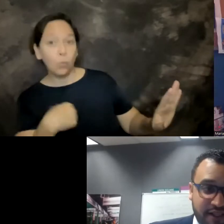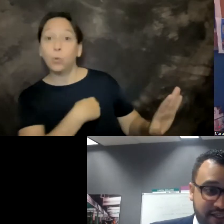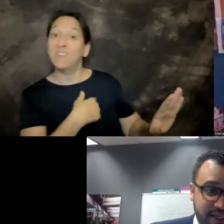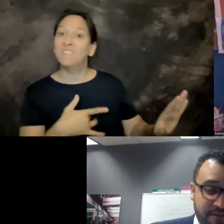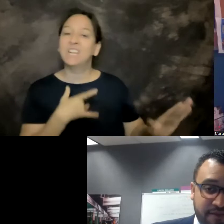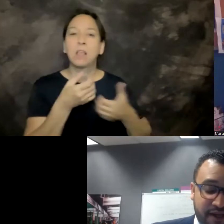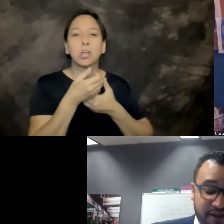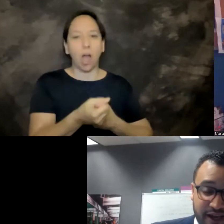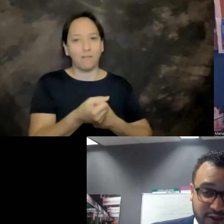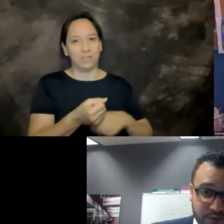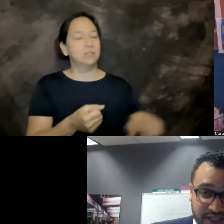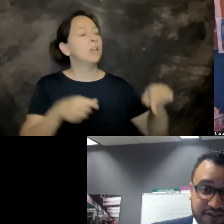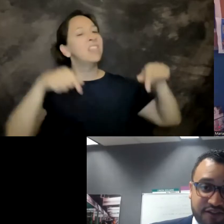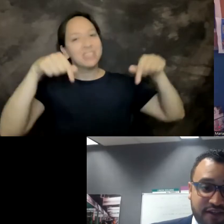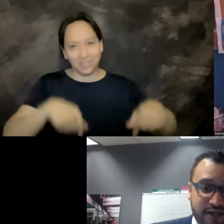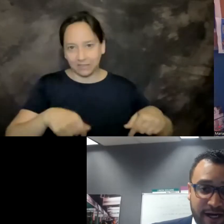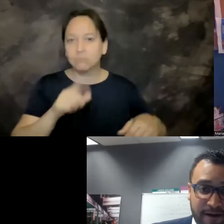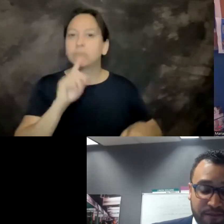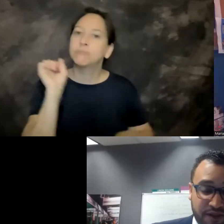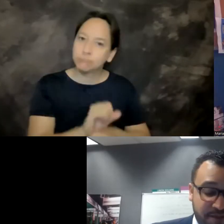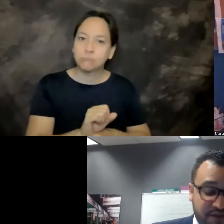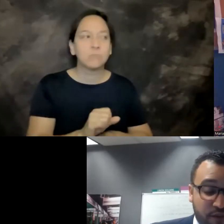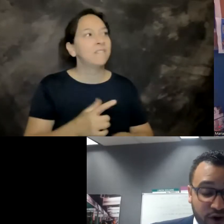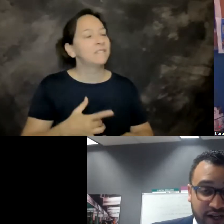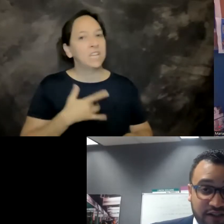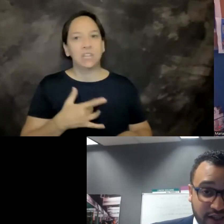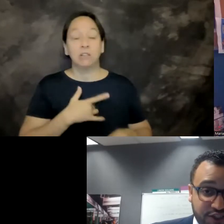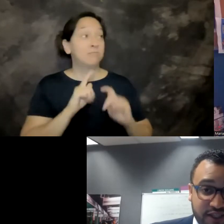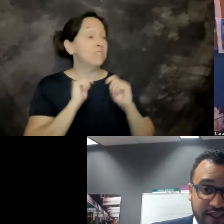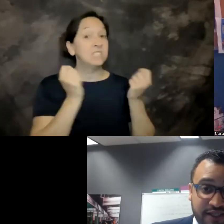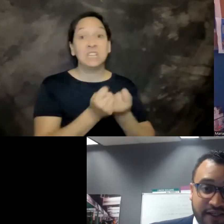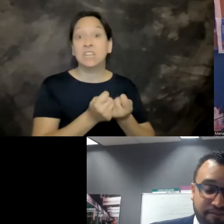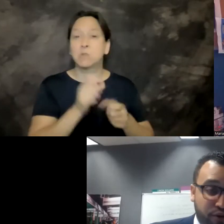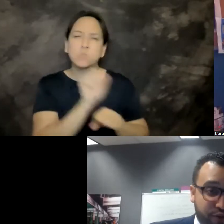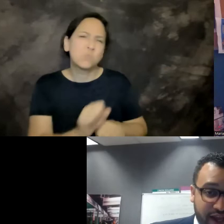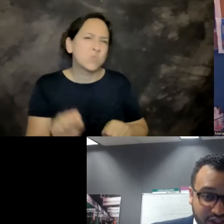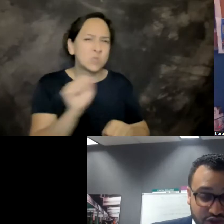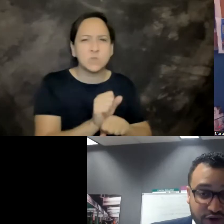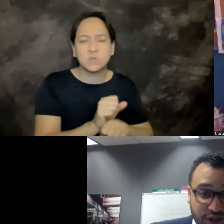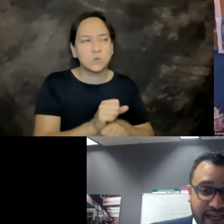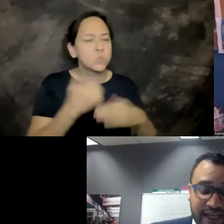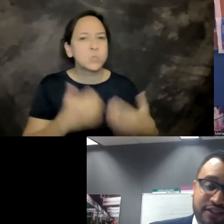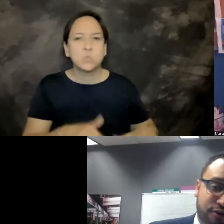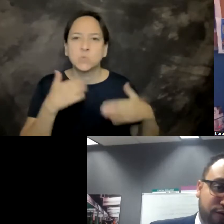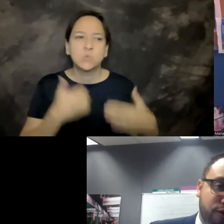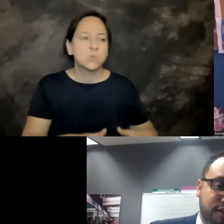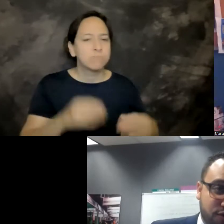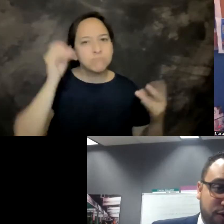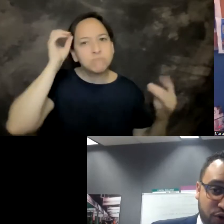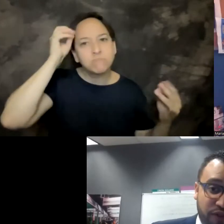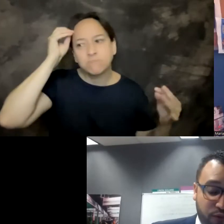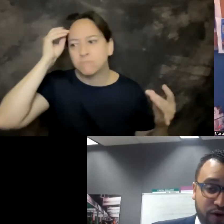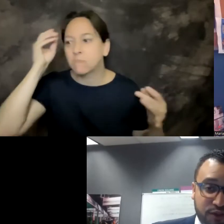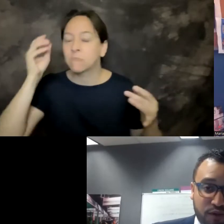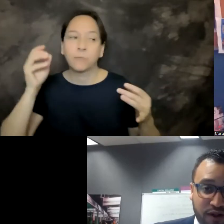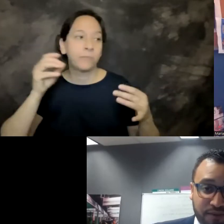The team, the expertise, the teams have been working diligently both external and internal forces to